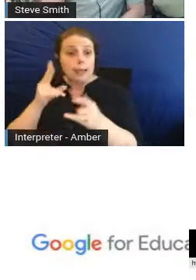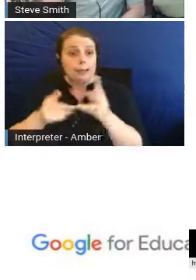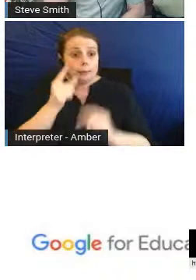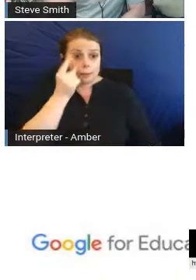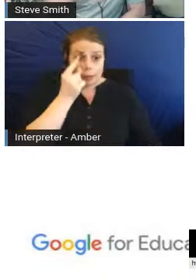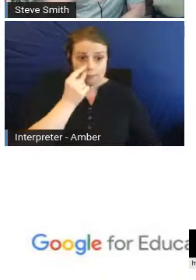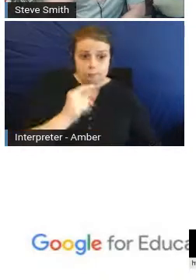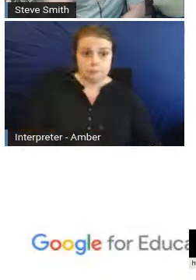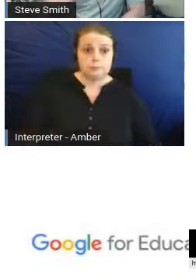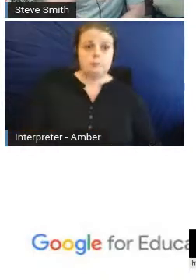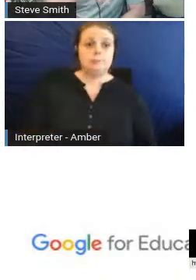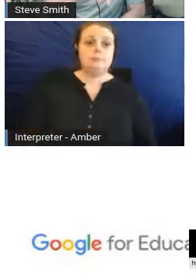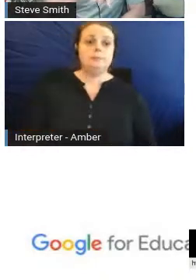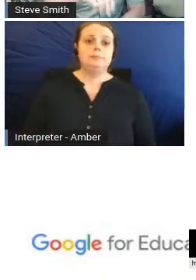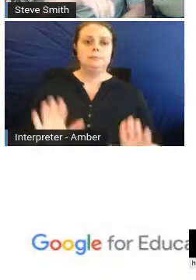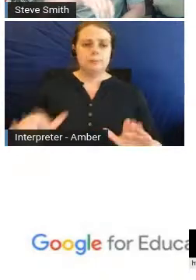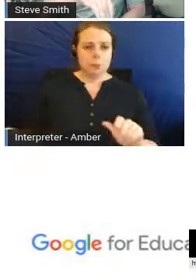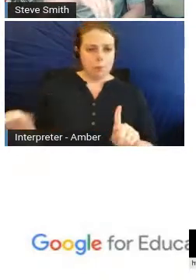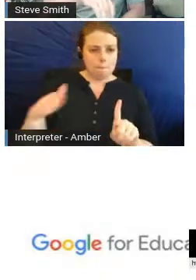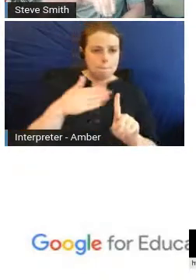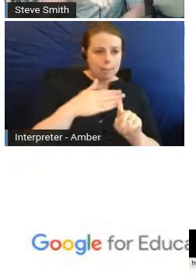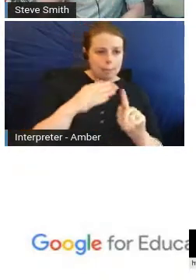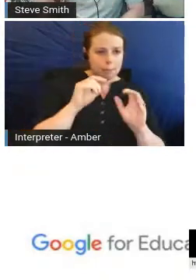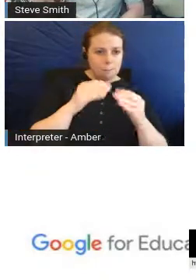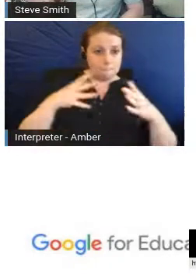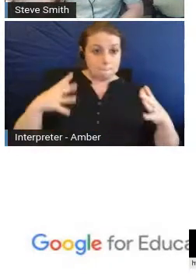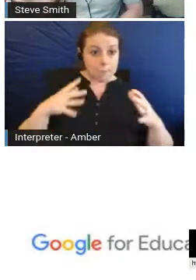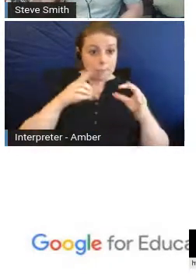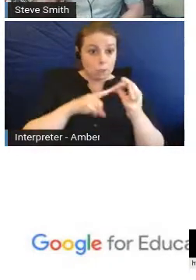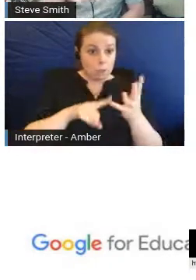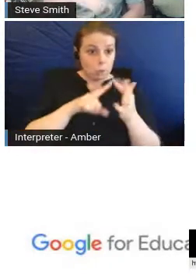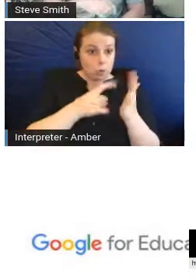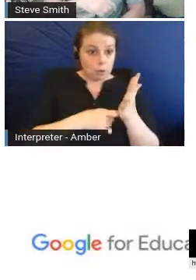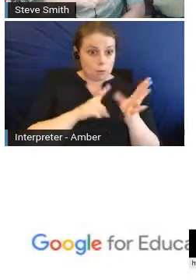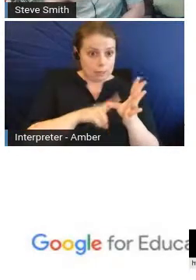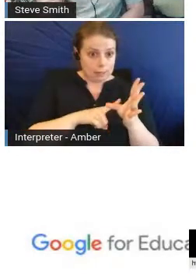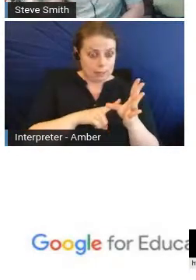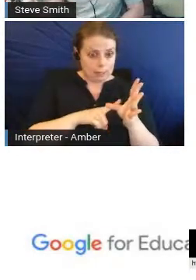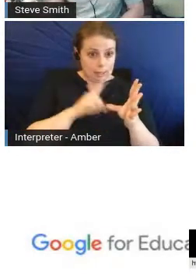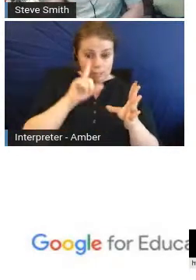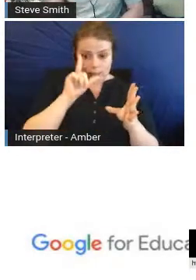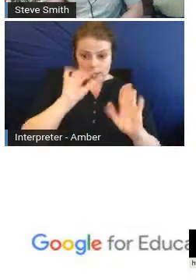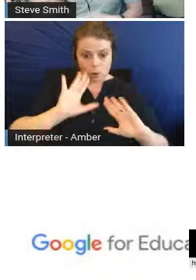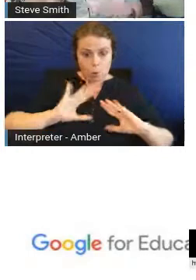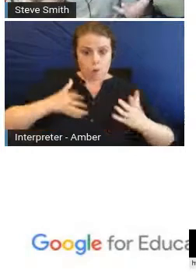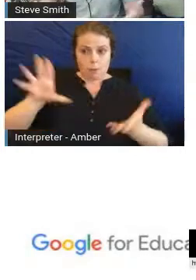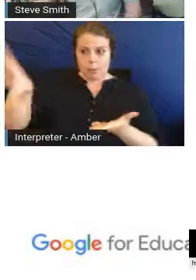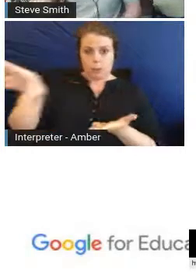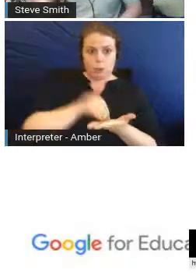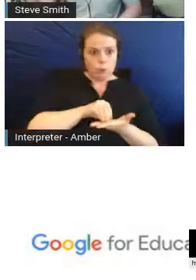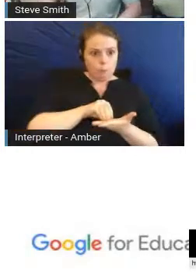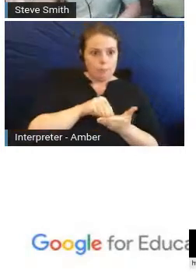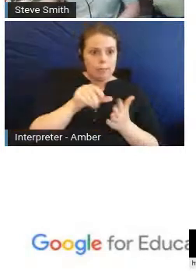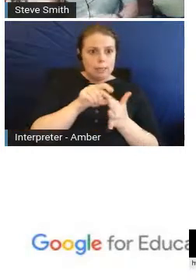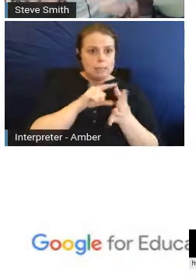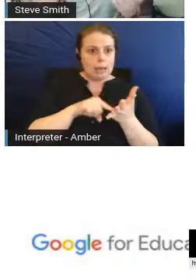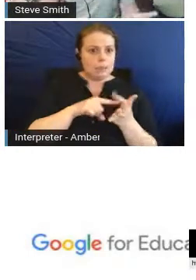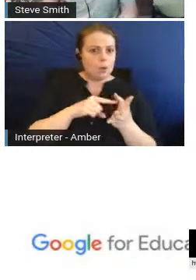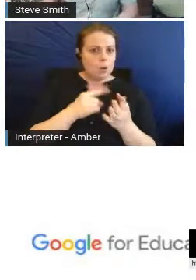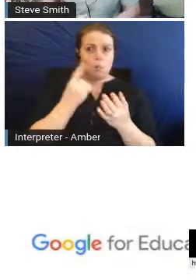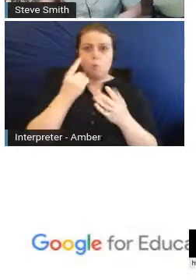Now with BigQuery, you can set it to automatically drag data out once a week, once a